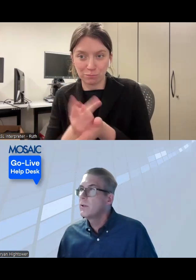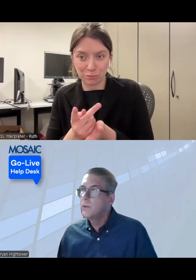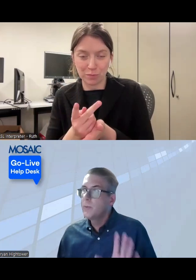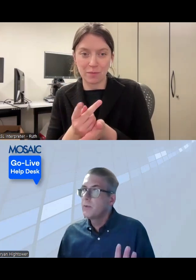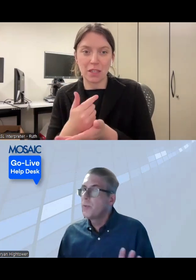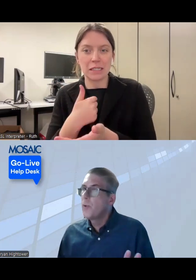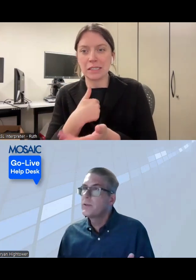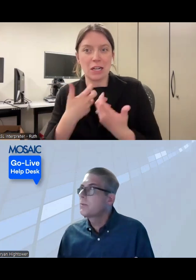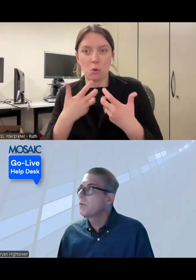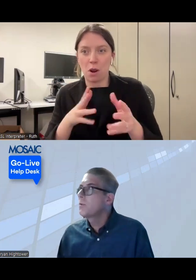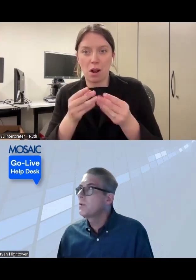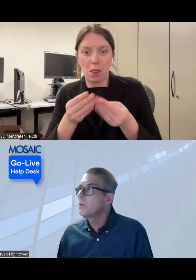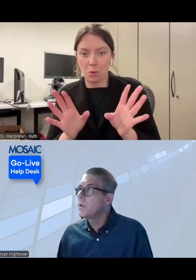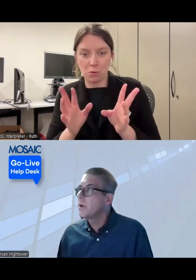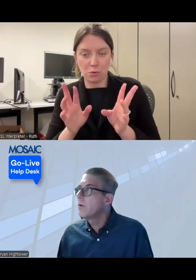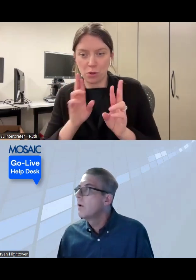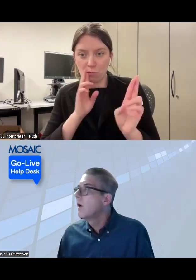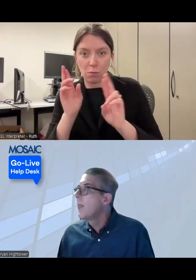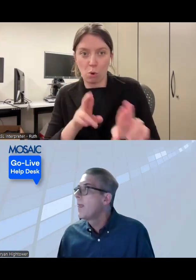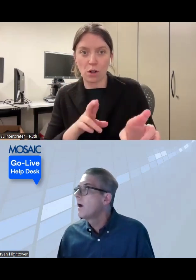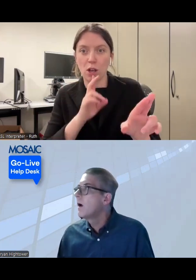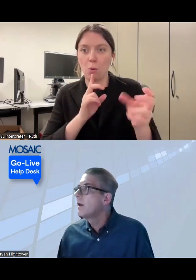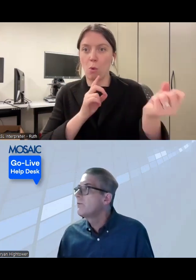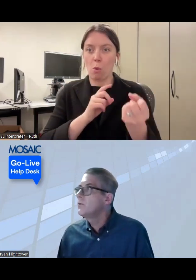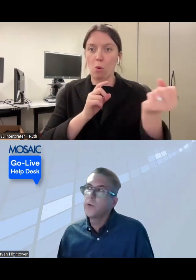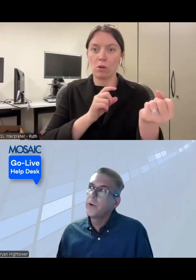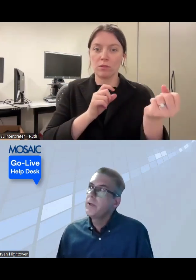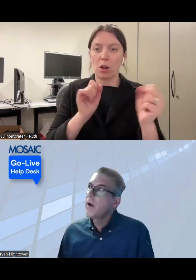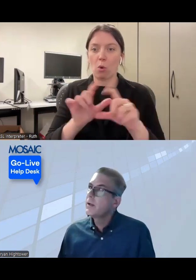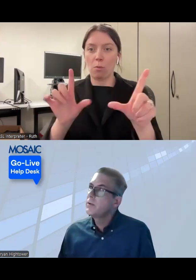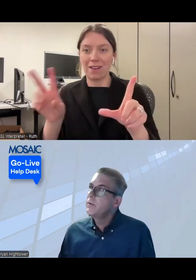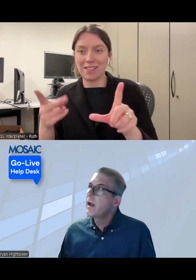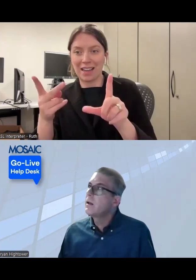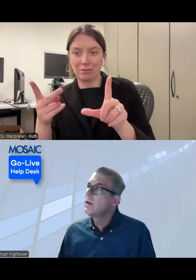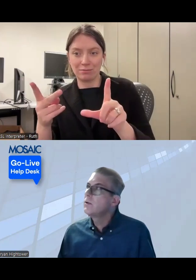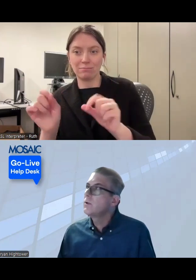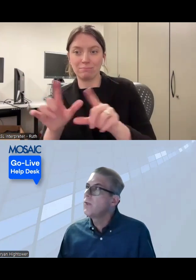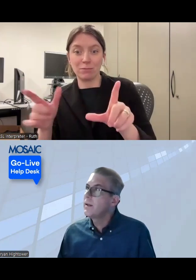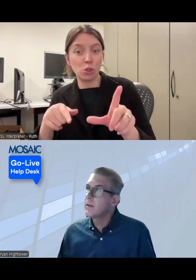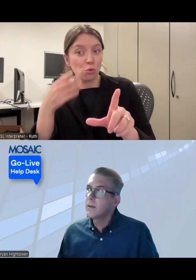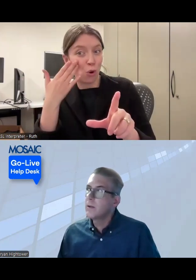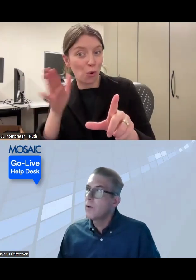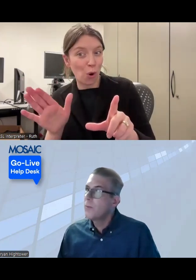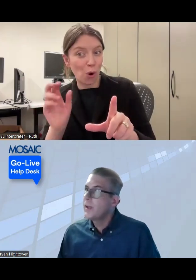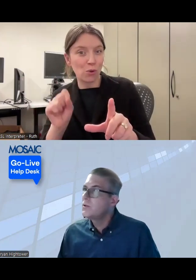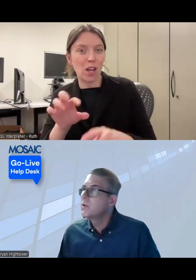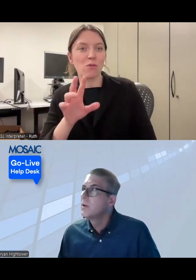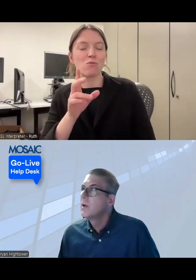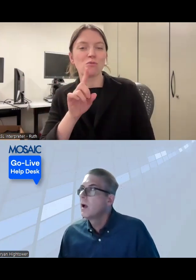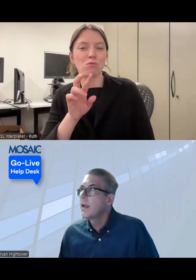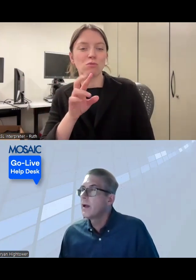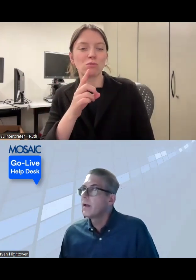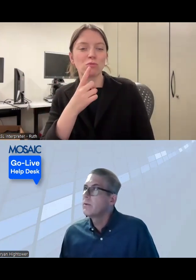want to lose my report, so I'm going to open another window. And if you don't already know how to do that, you can right-click on the home